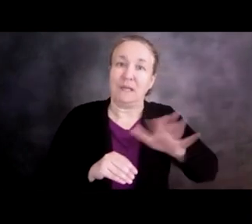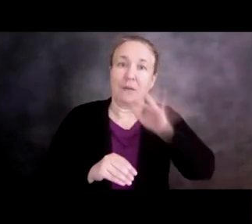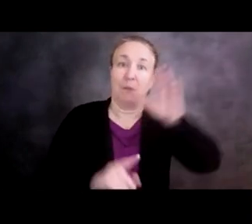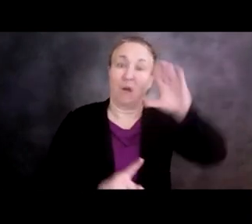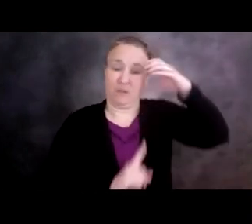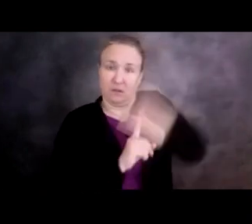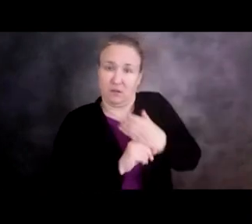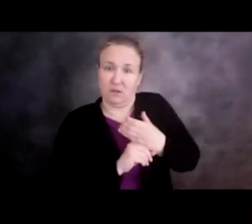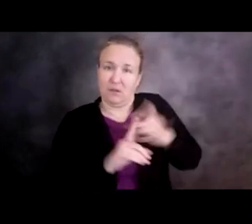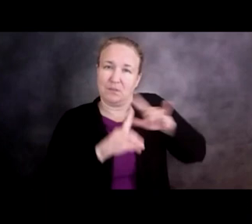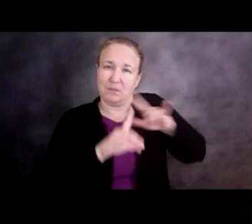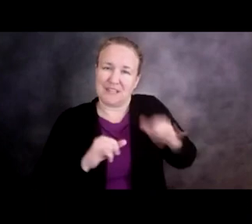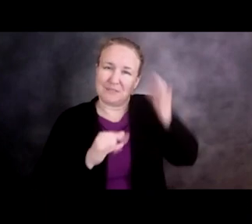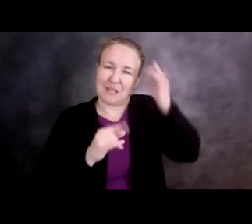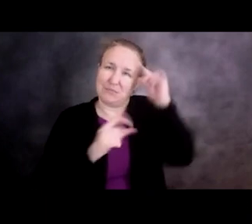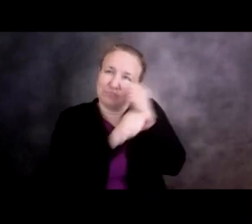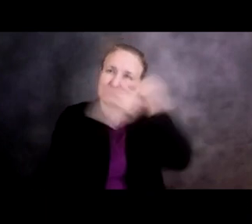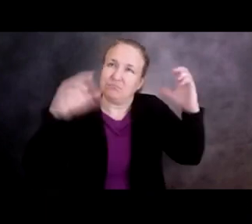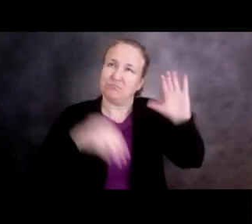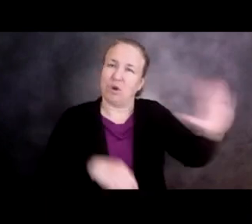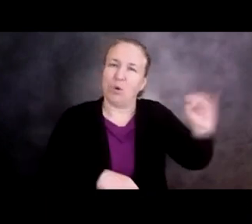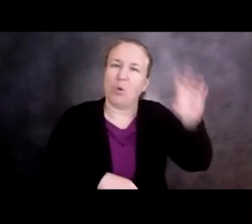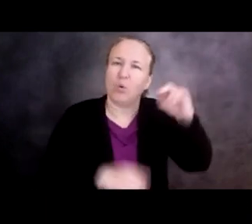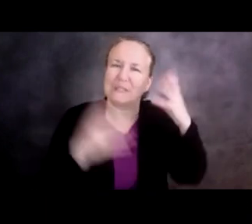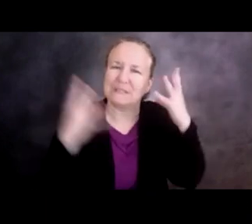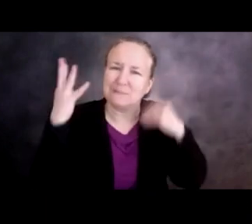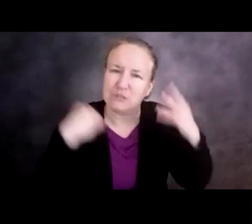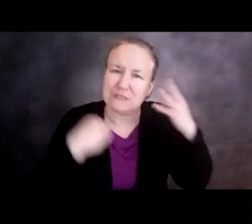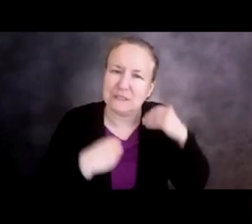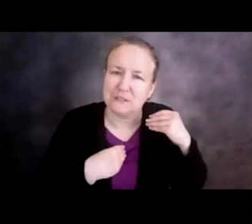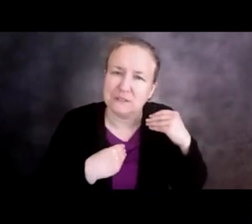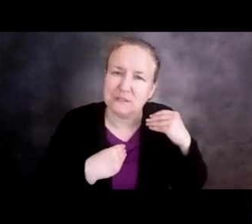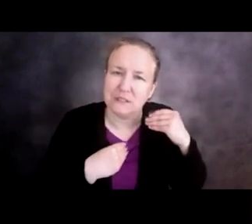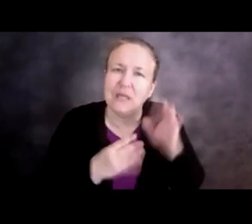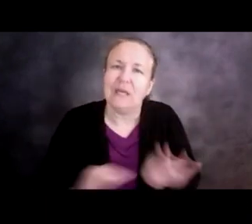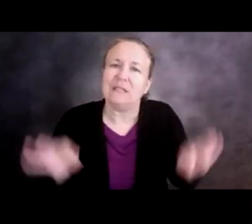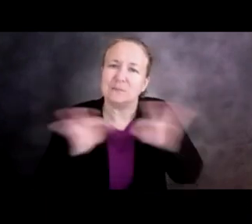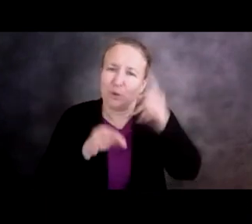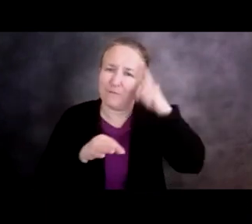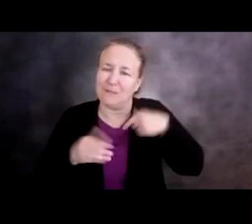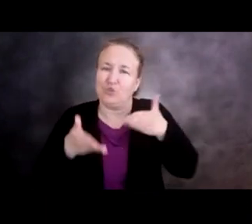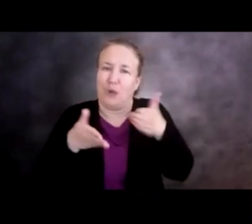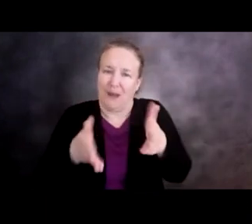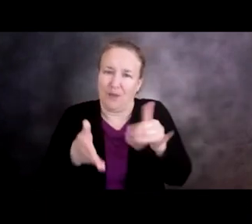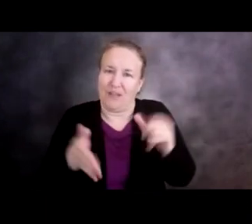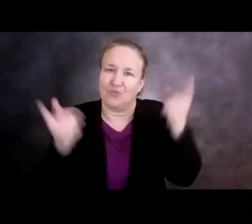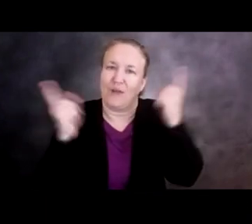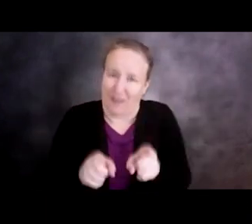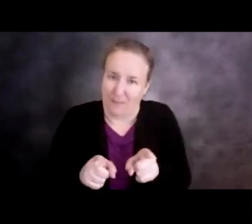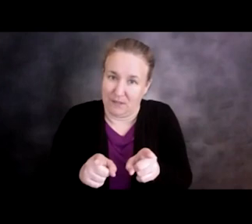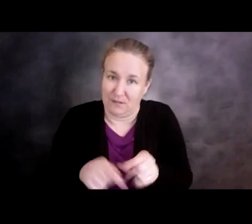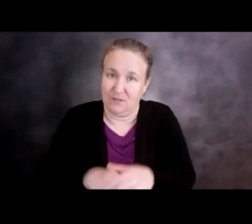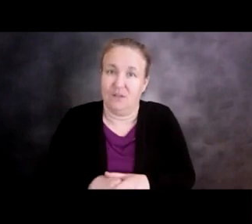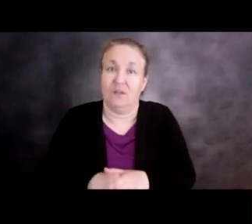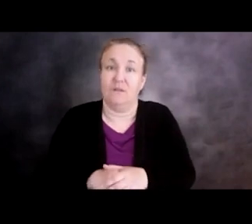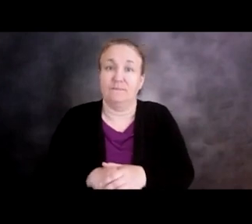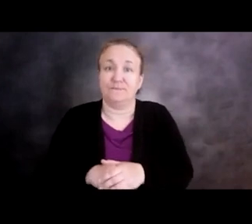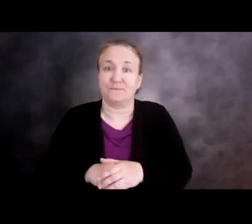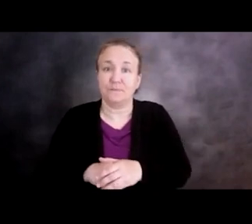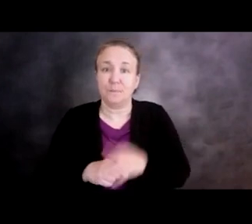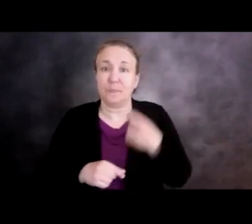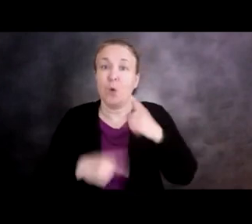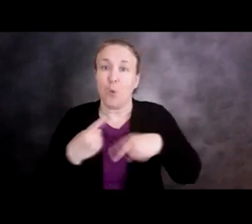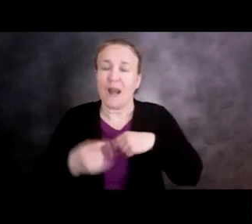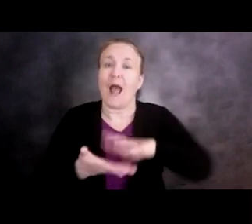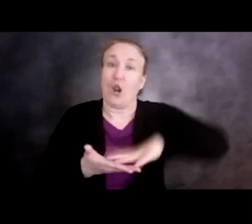own experiences. And so it's important for me to let those things happen. And when I learn to sit back